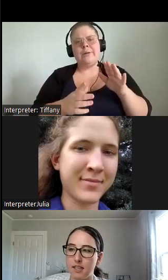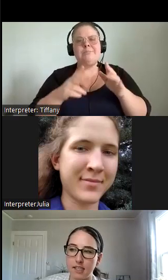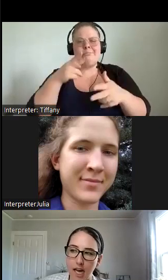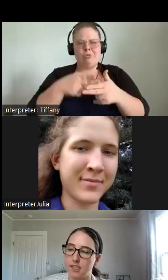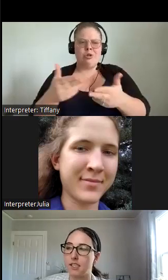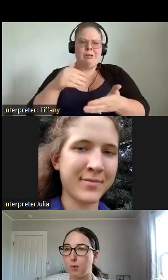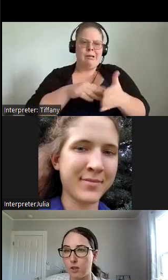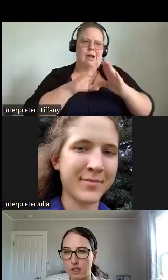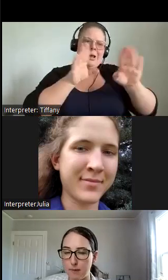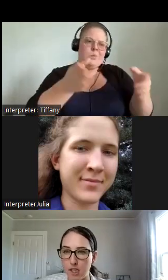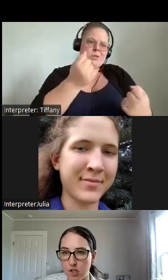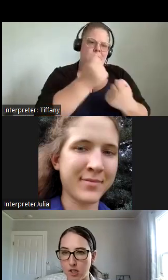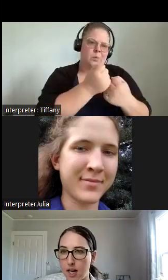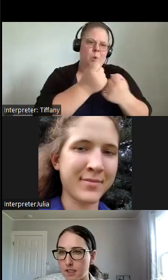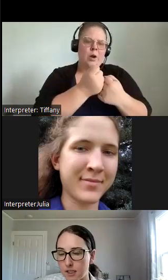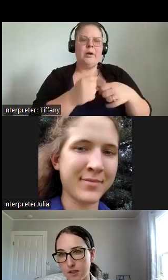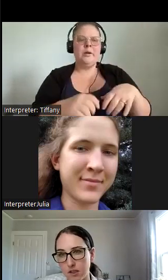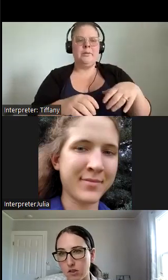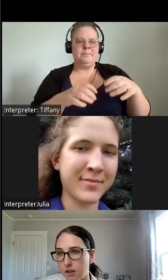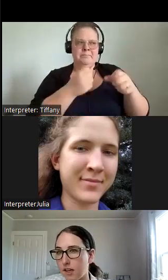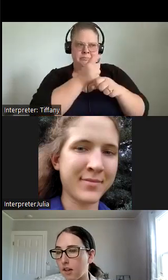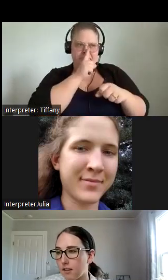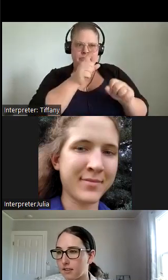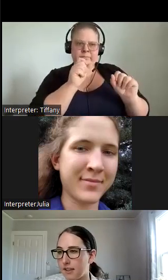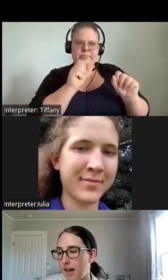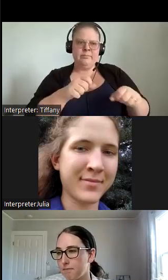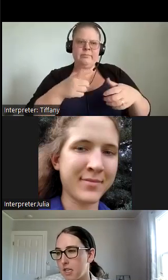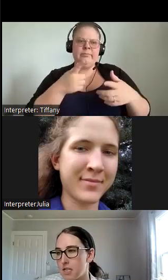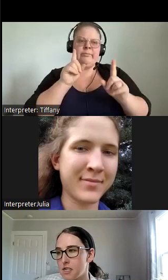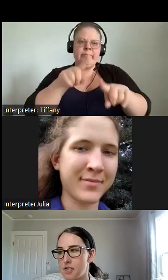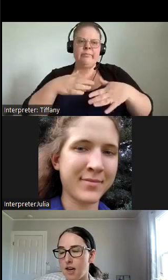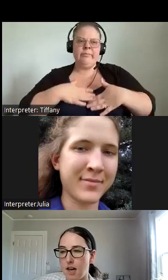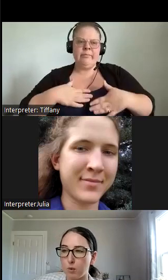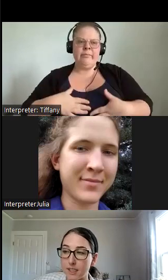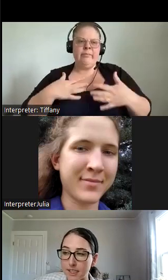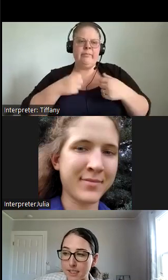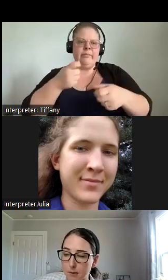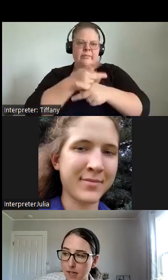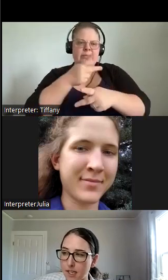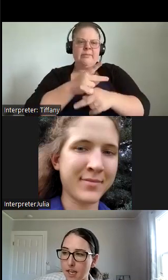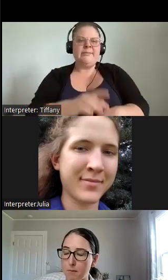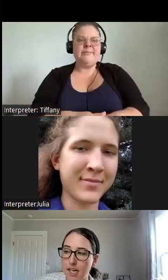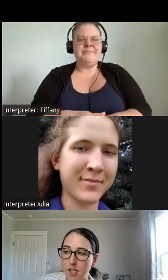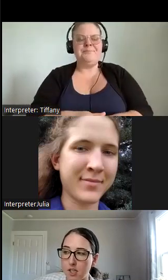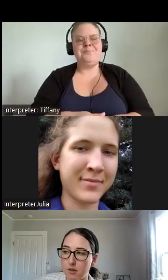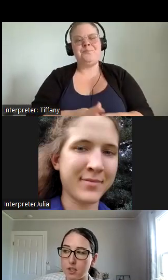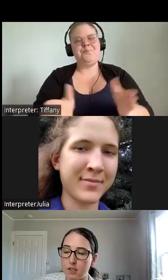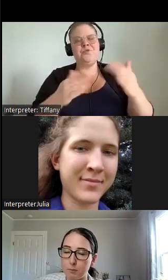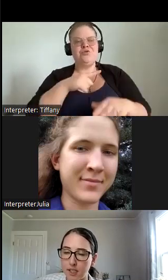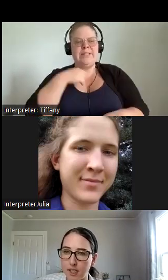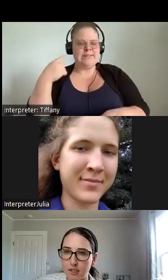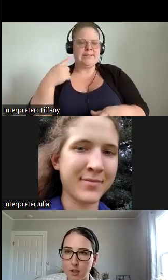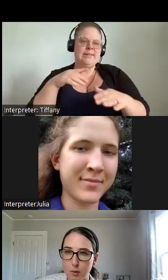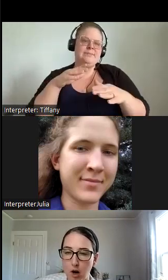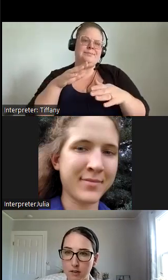again, things like housing supports, making sure they're accessing physical health care, things like that. Risk assessment and mitigation through